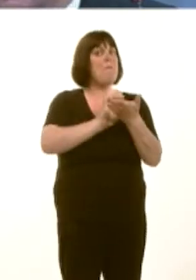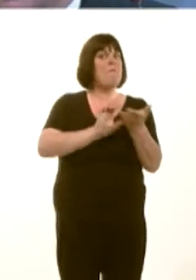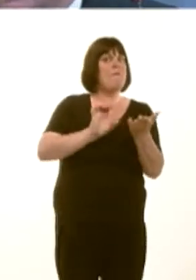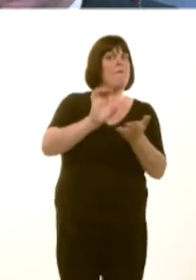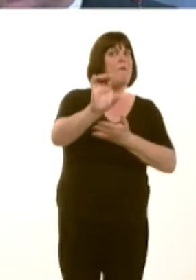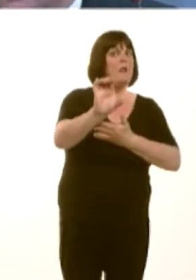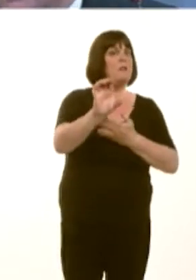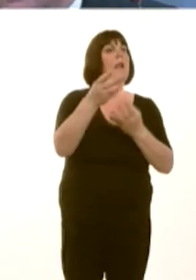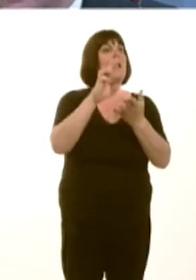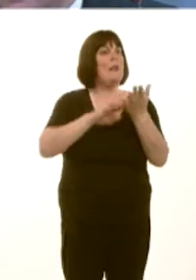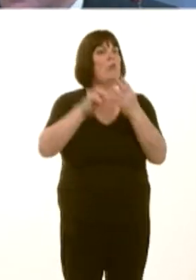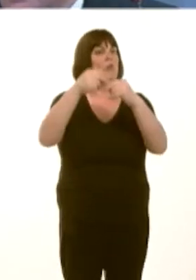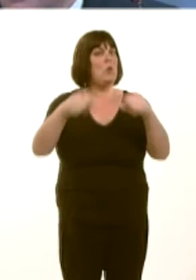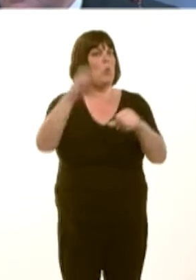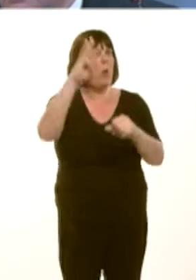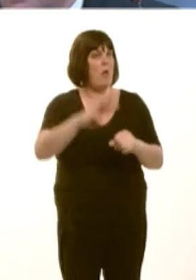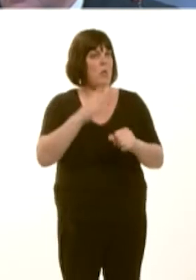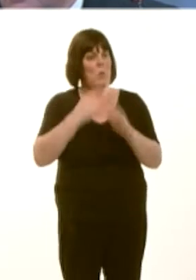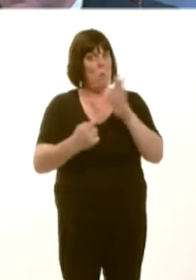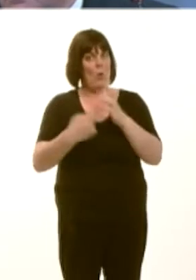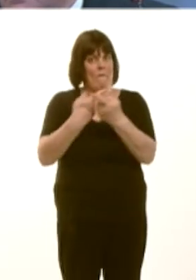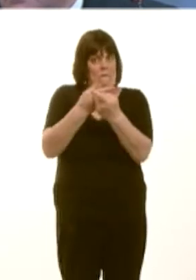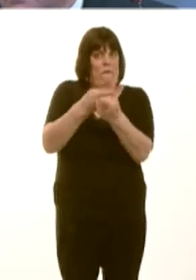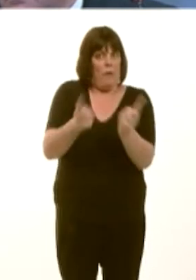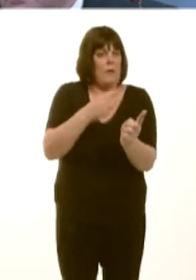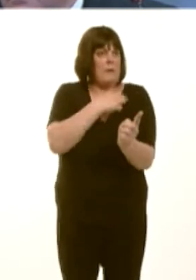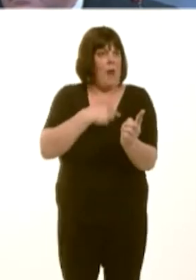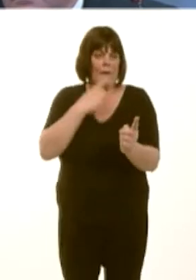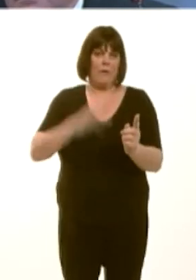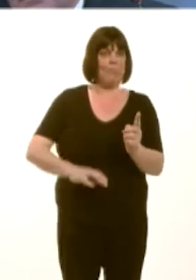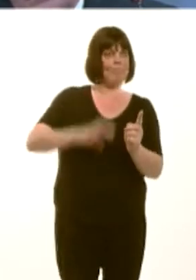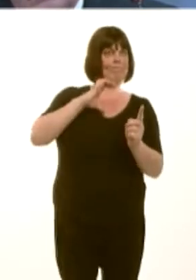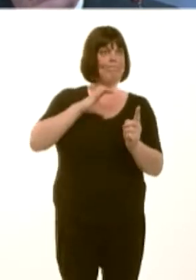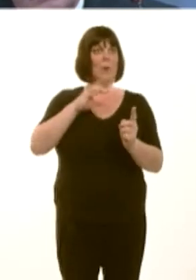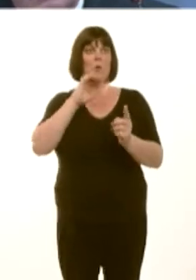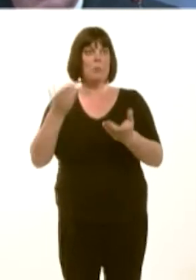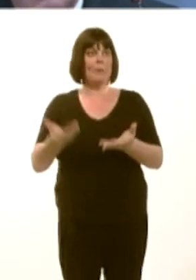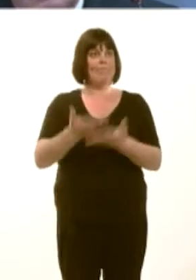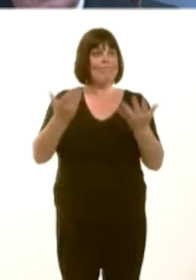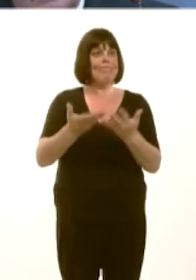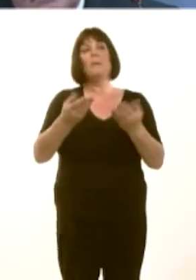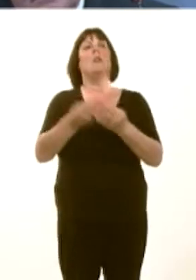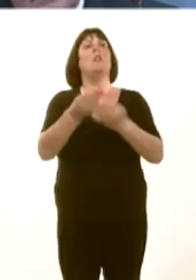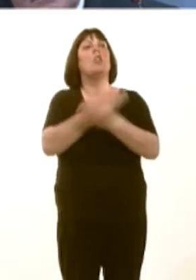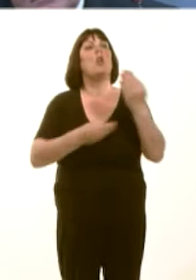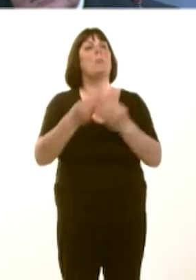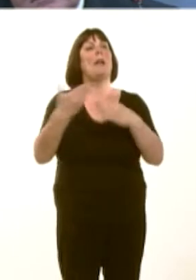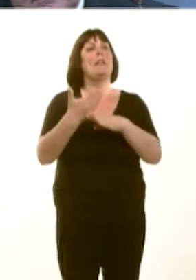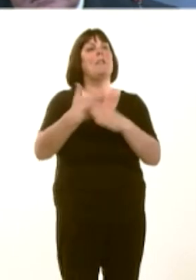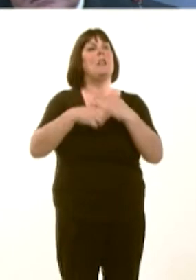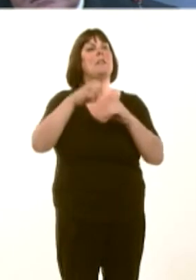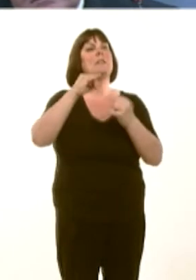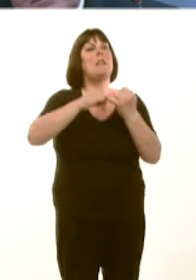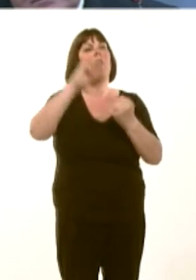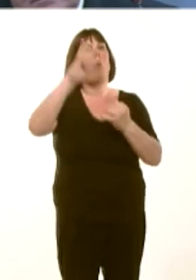it, and it is vital that that organisation has the confidence of its staff to help economic activity in South Wales Central. How do you read